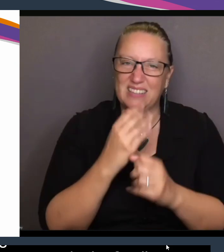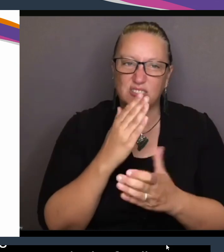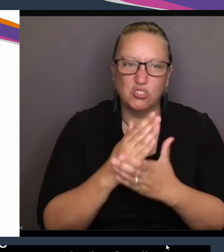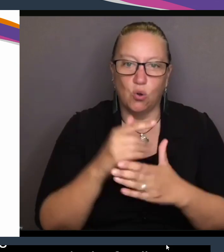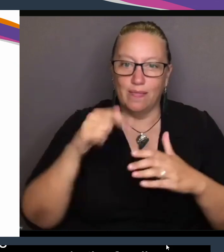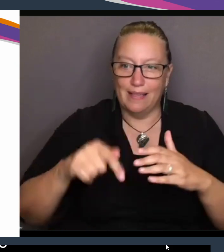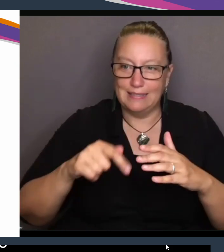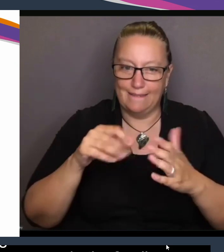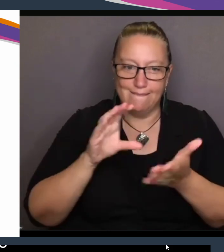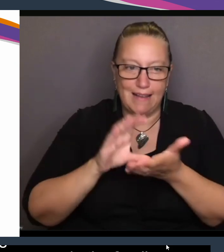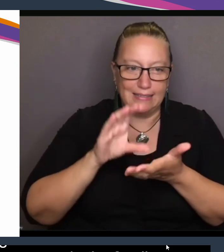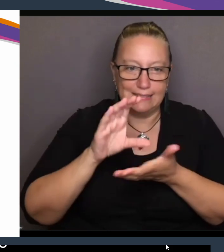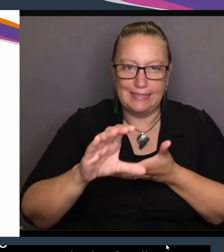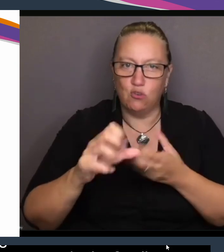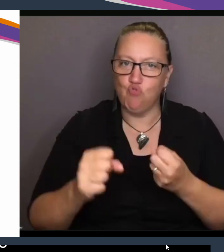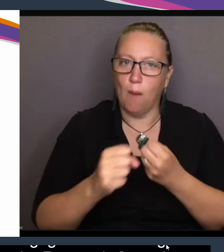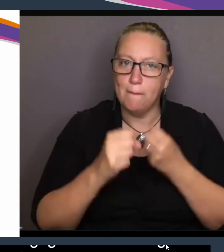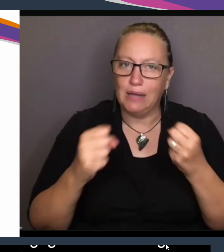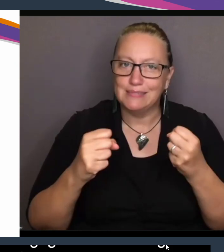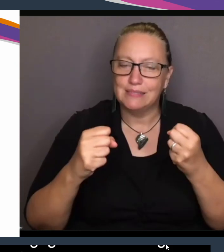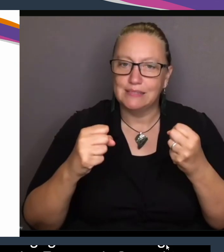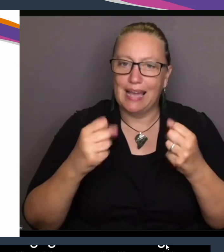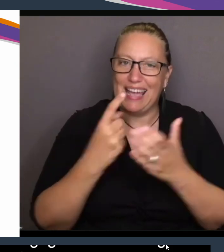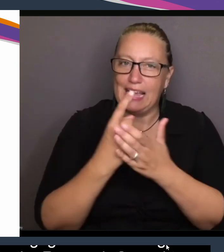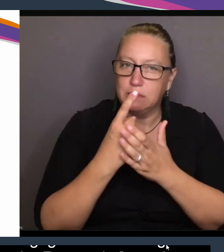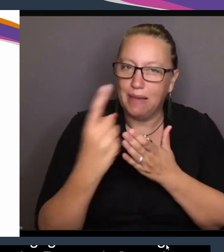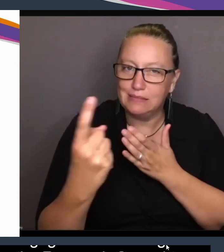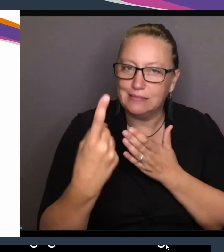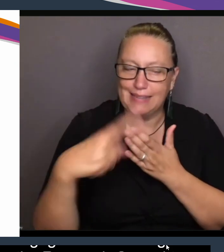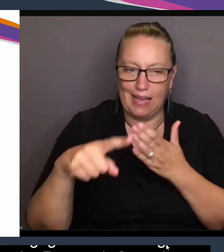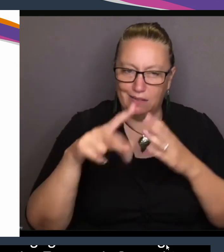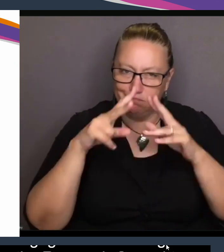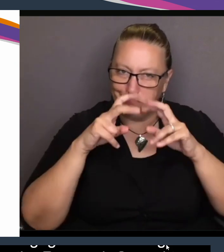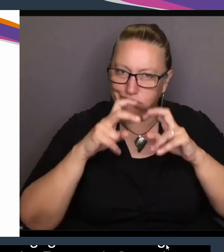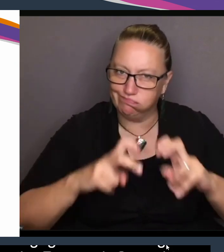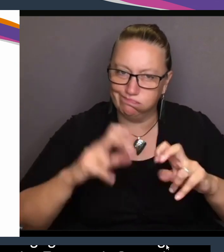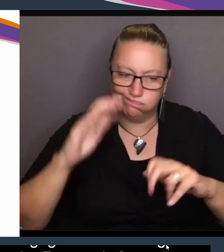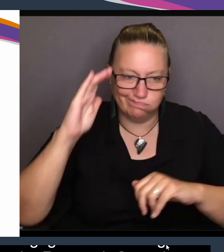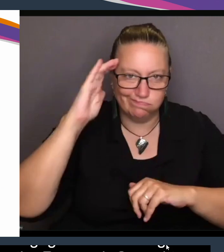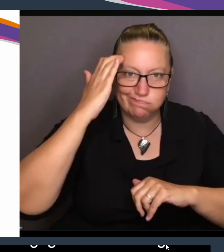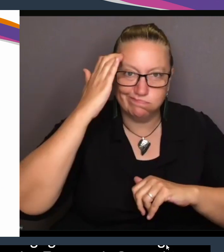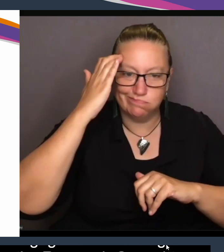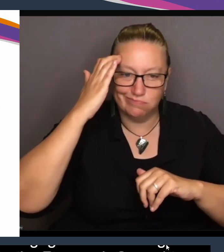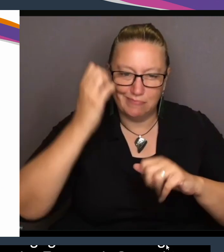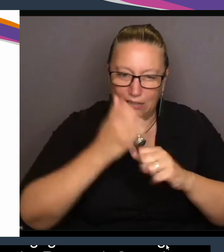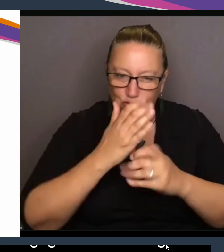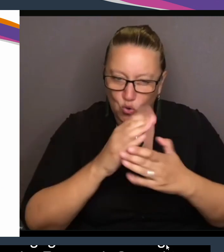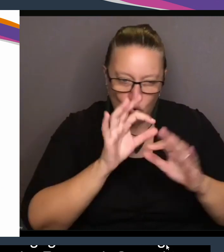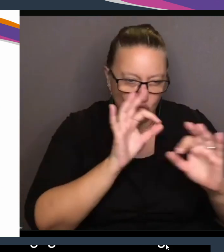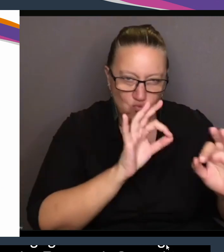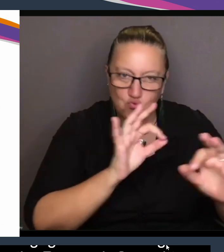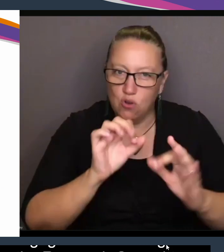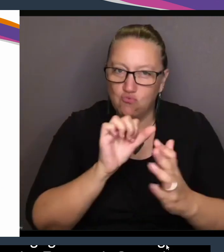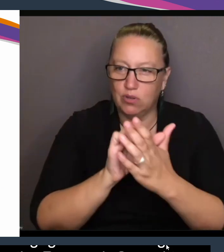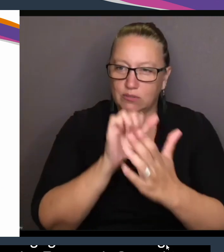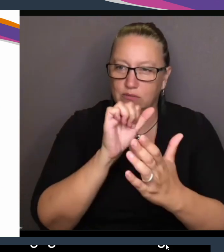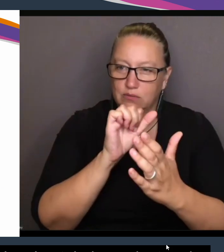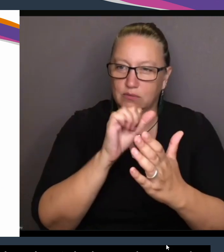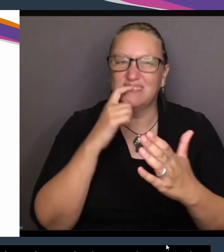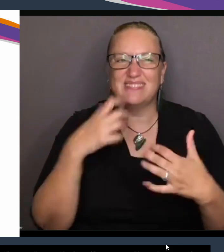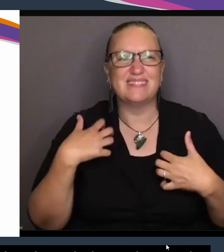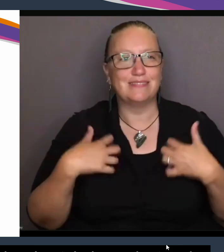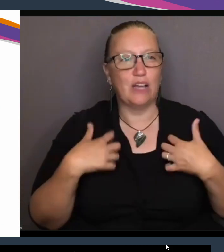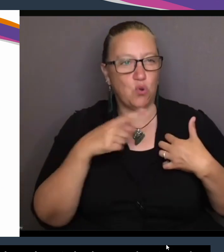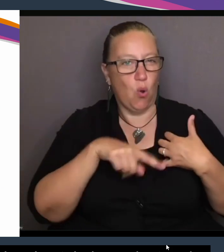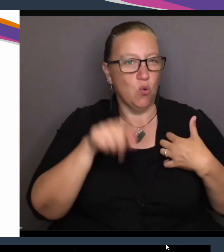rigorous. And I'll talk through the funding in practical terms, because I know many of you are looking and excited and have been